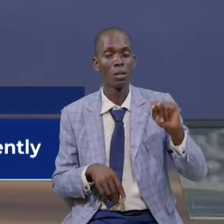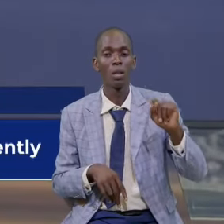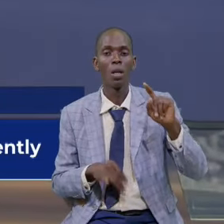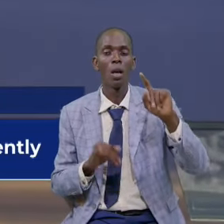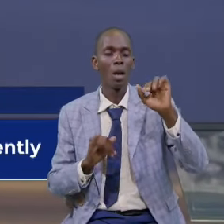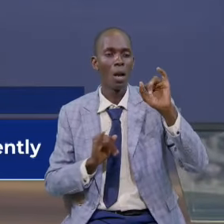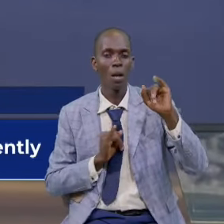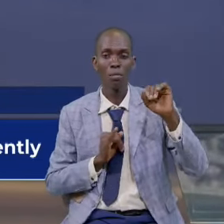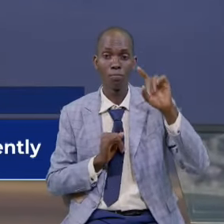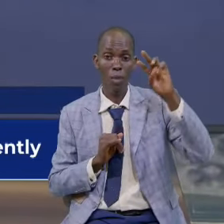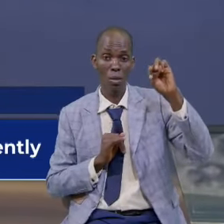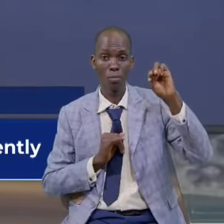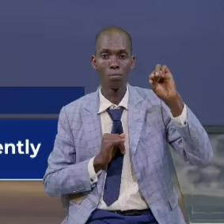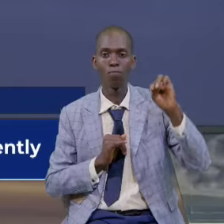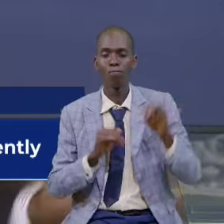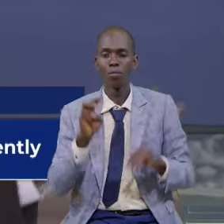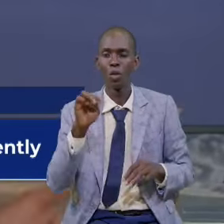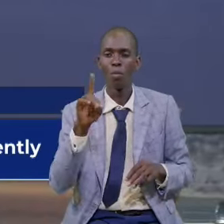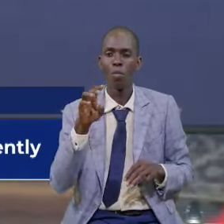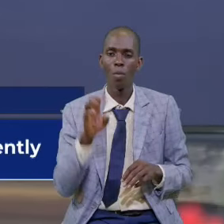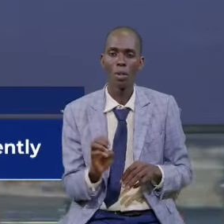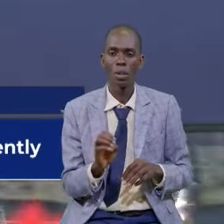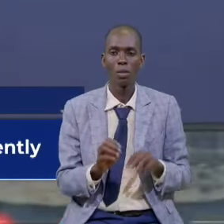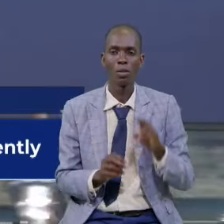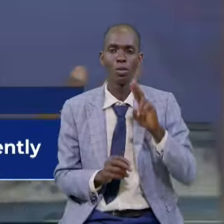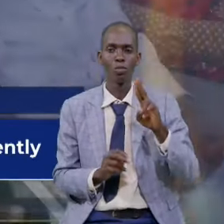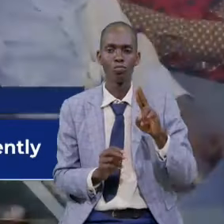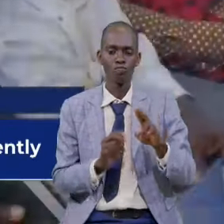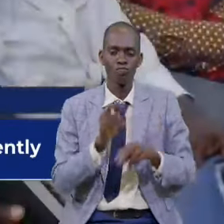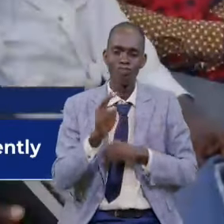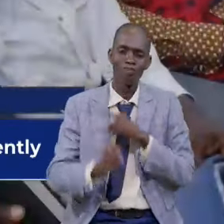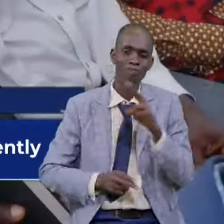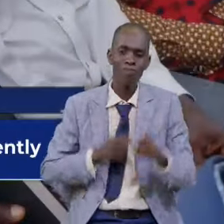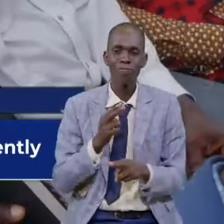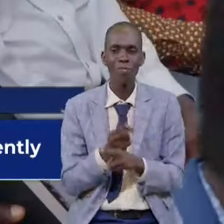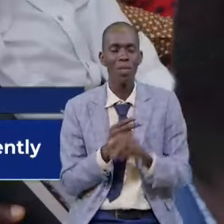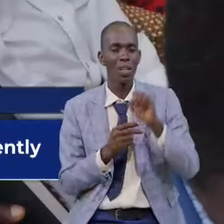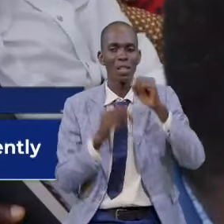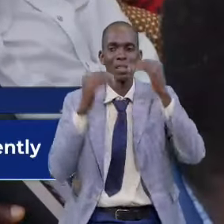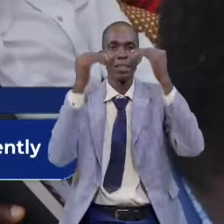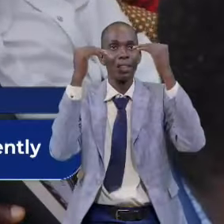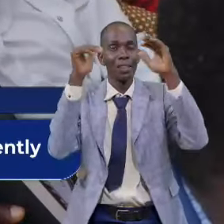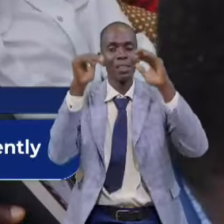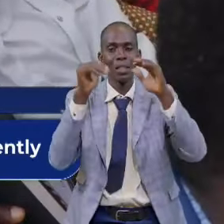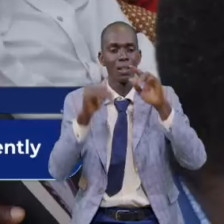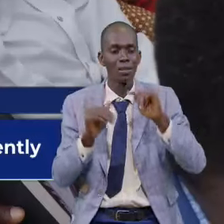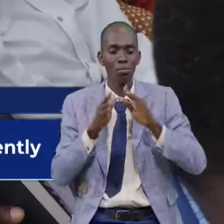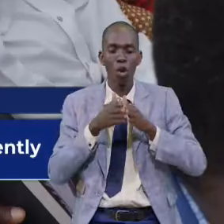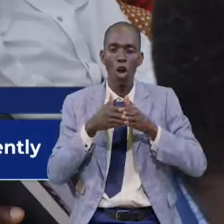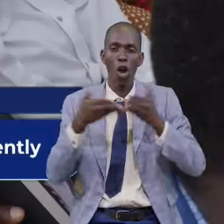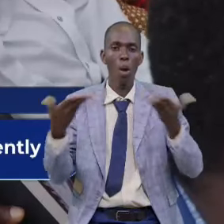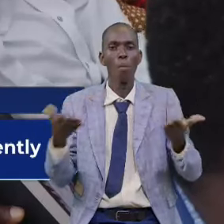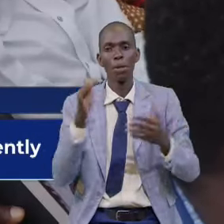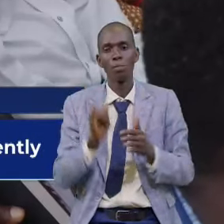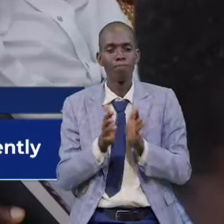standard transparently. Here is the standard, and I model that. I model that standard,